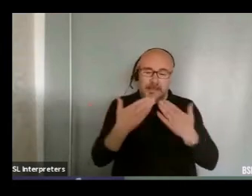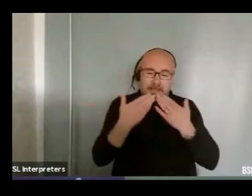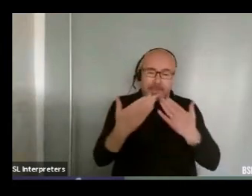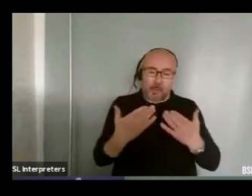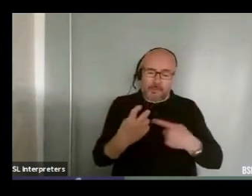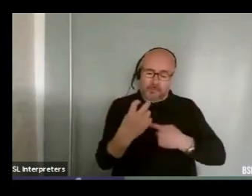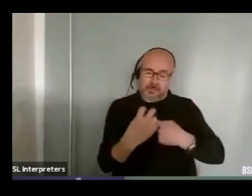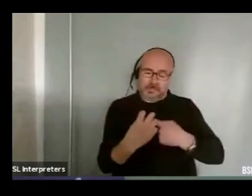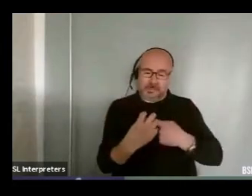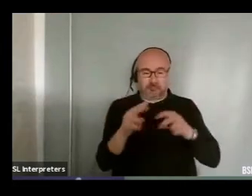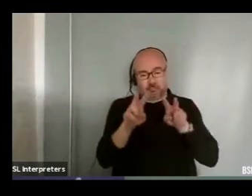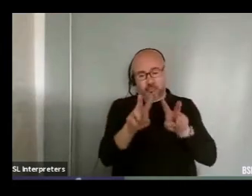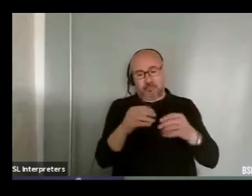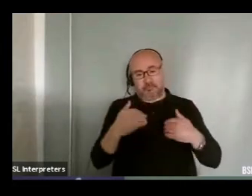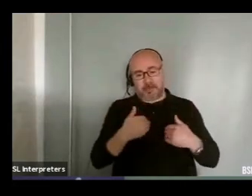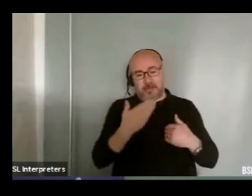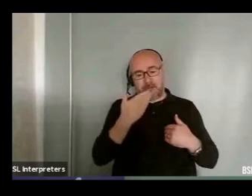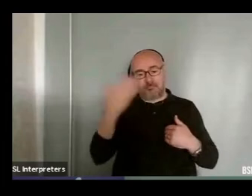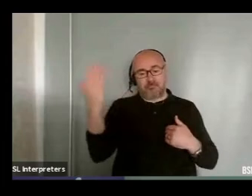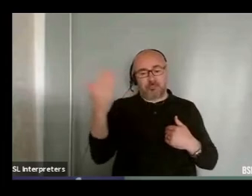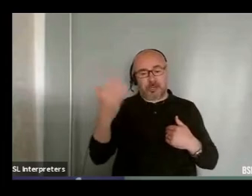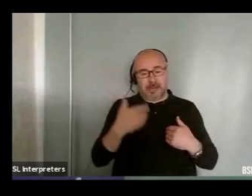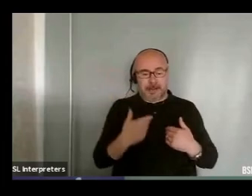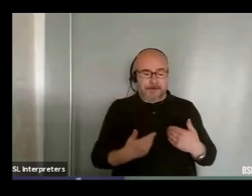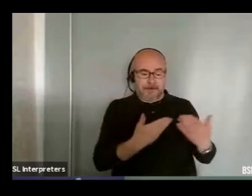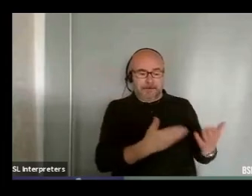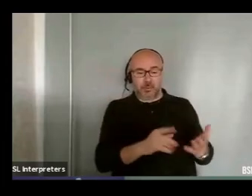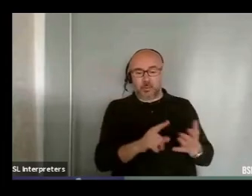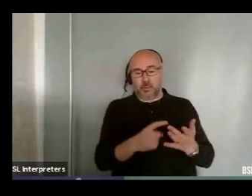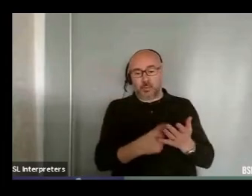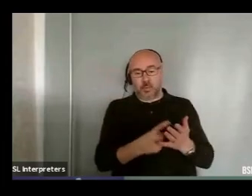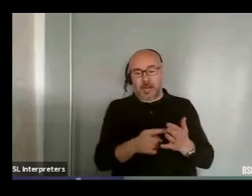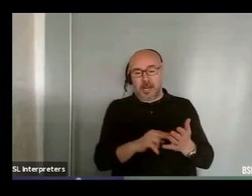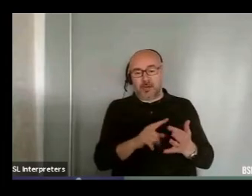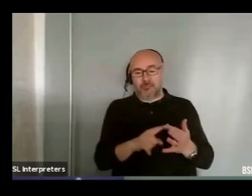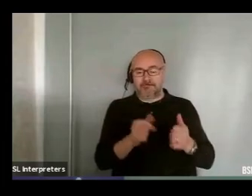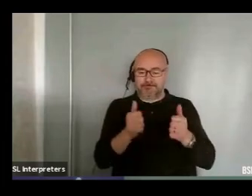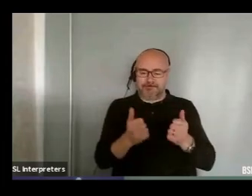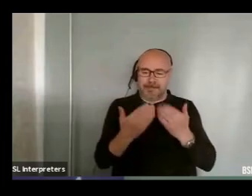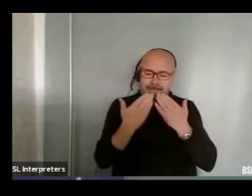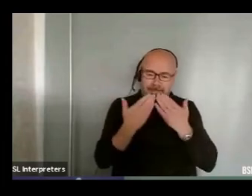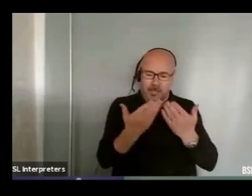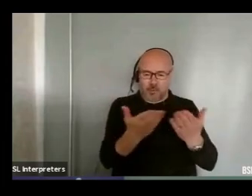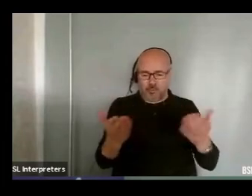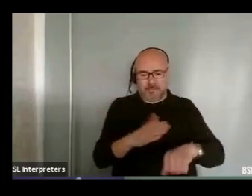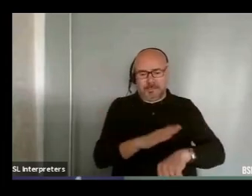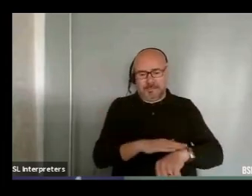back to Irene just now for any questions or comments indeed. So thank you, colleagues. Thank you very much indeed.